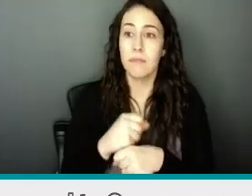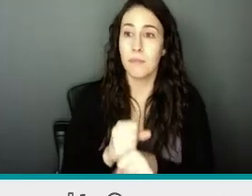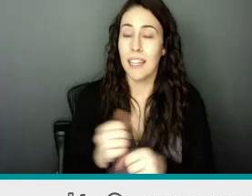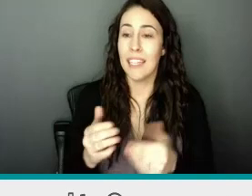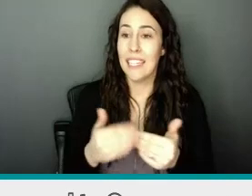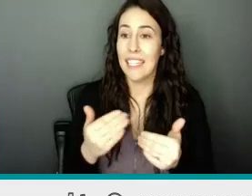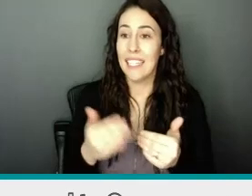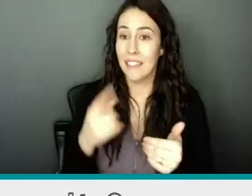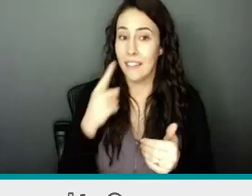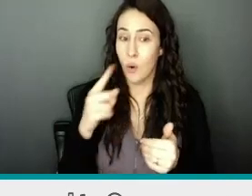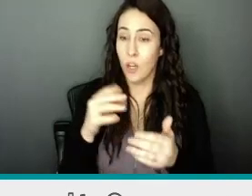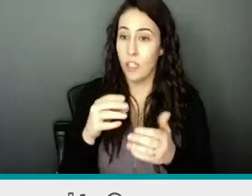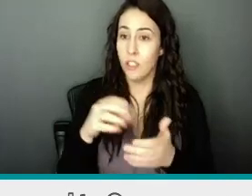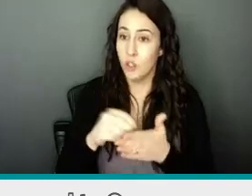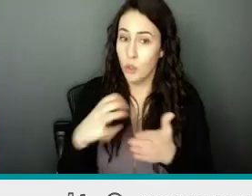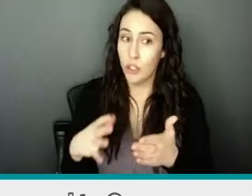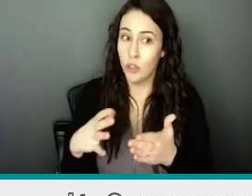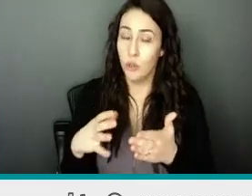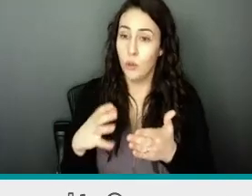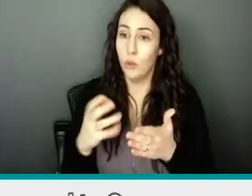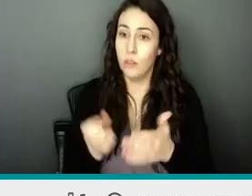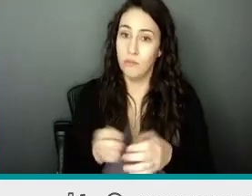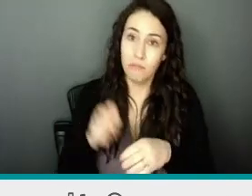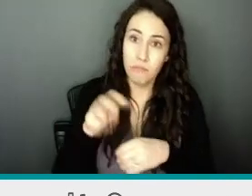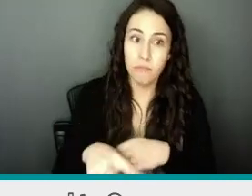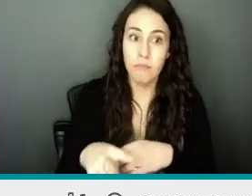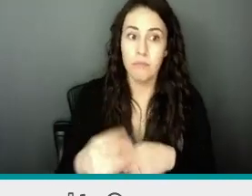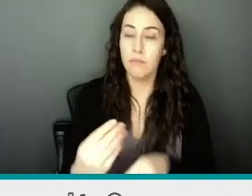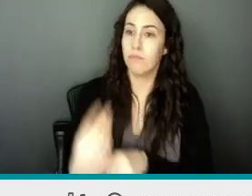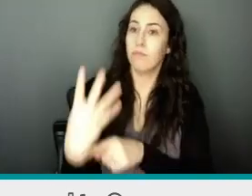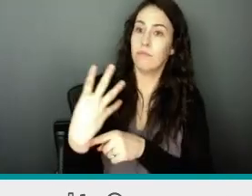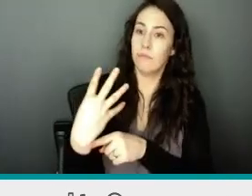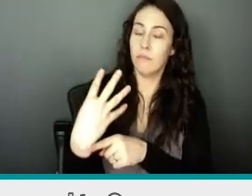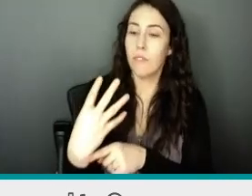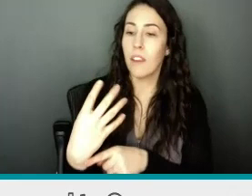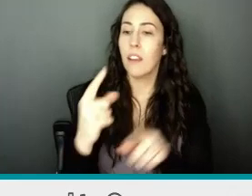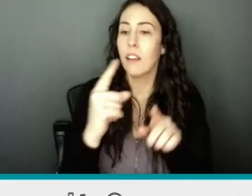do the recording of their skill assessment, again, in a variety of different ways. So every